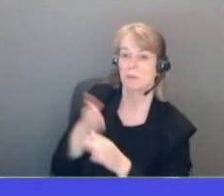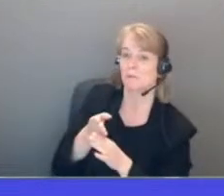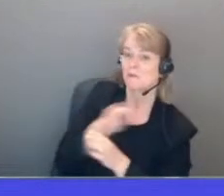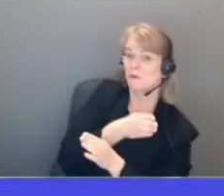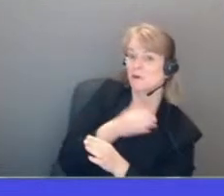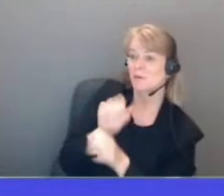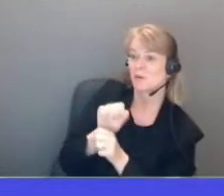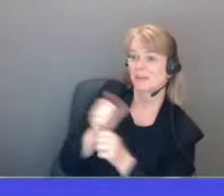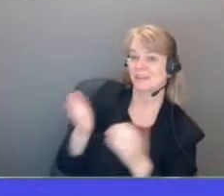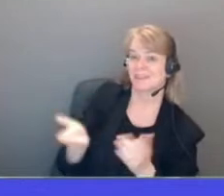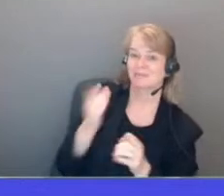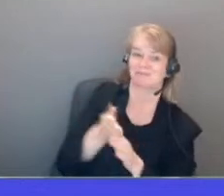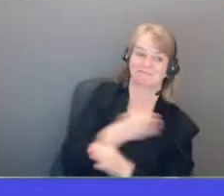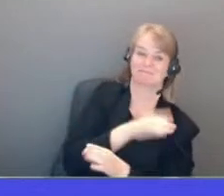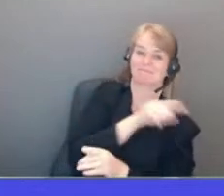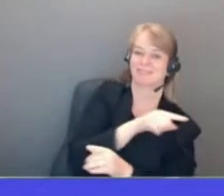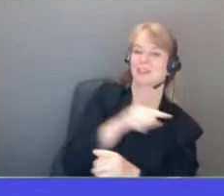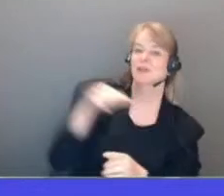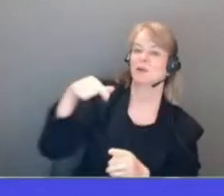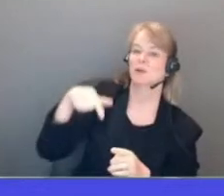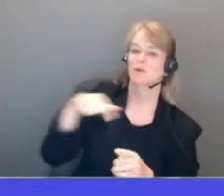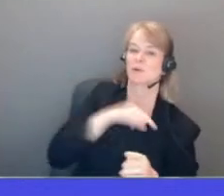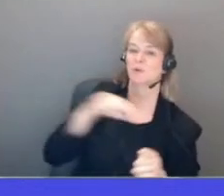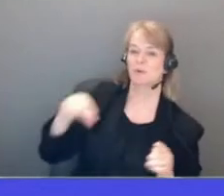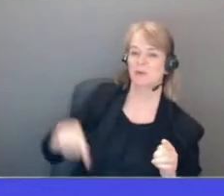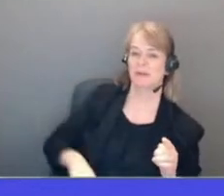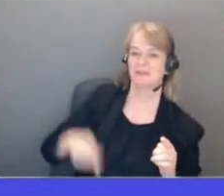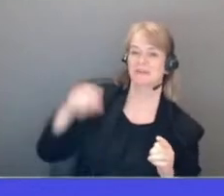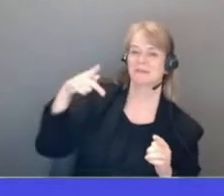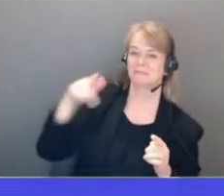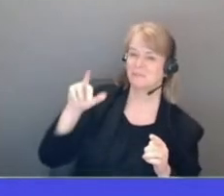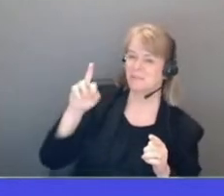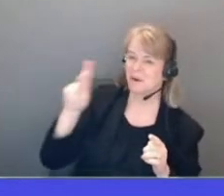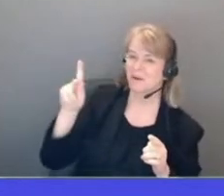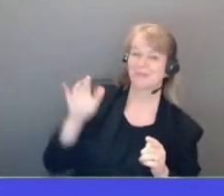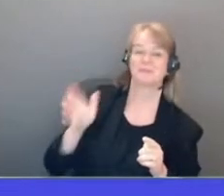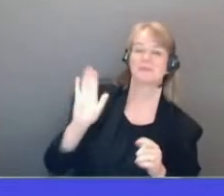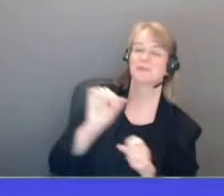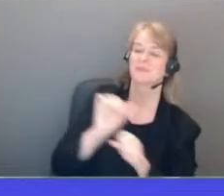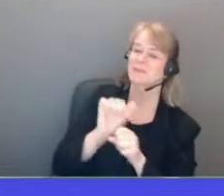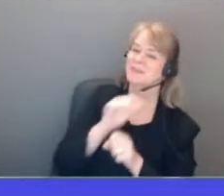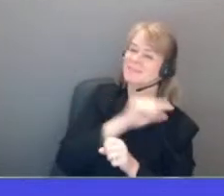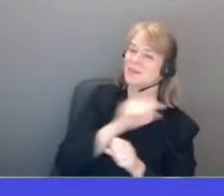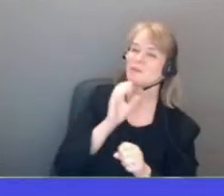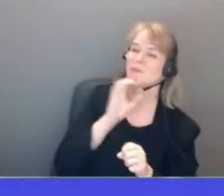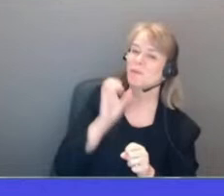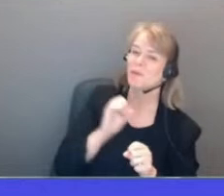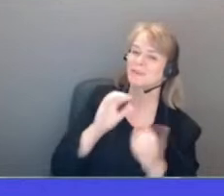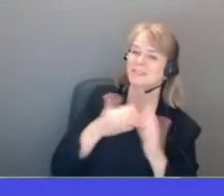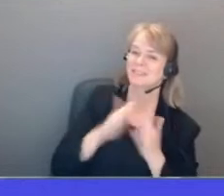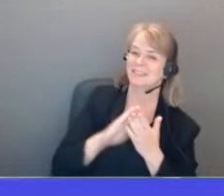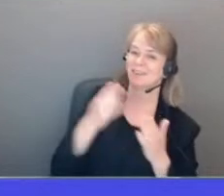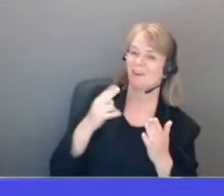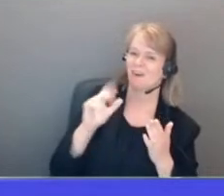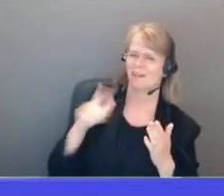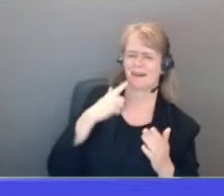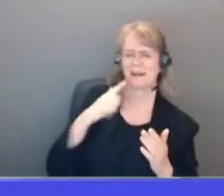Queen's Park and the old City Hall. I'm very, very proud of the progress we've made on files like the LRT,